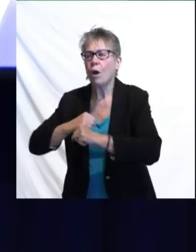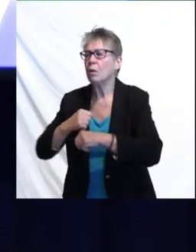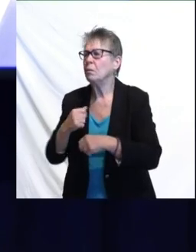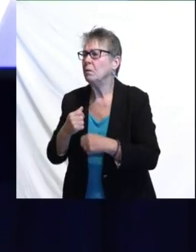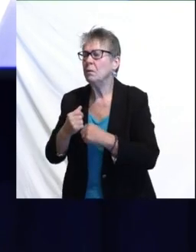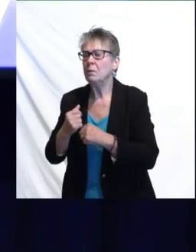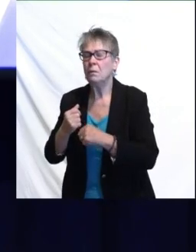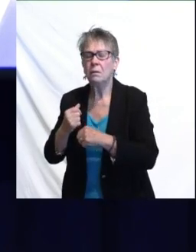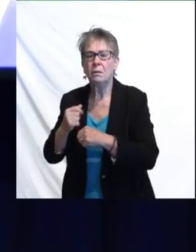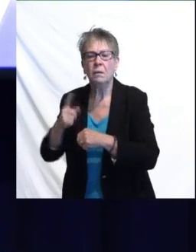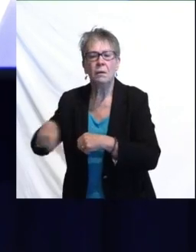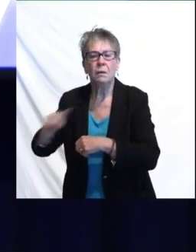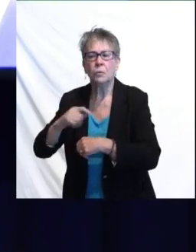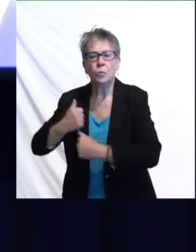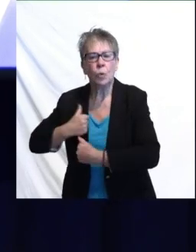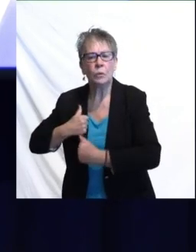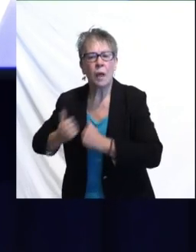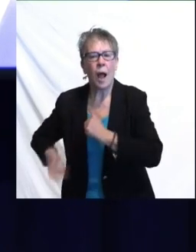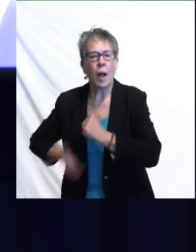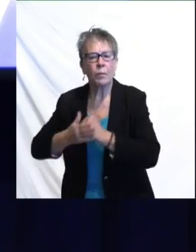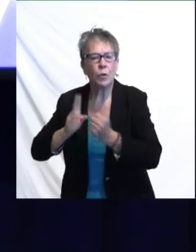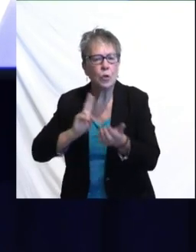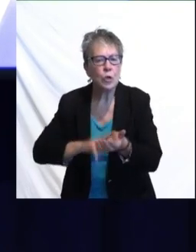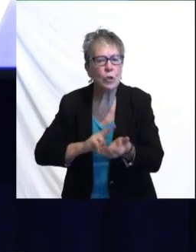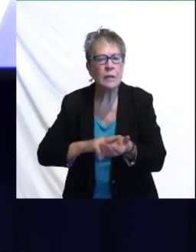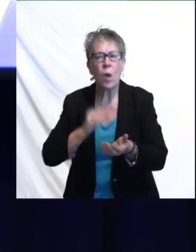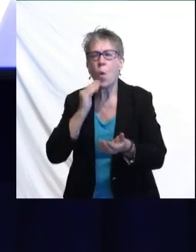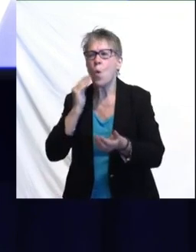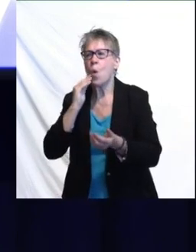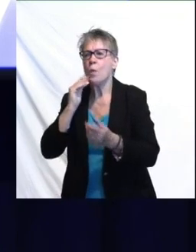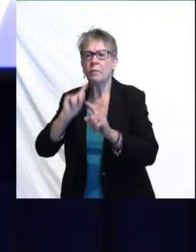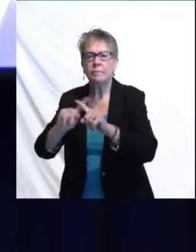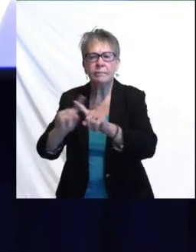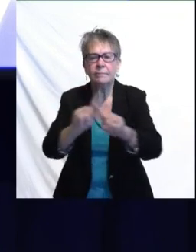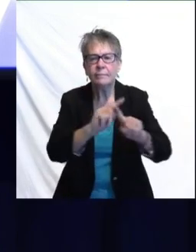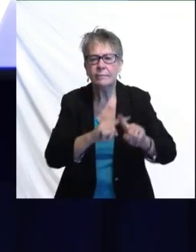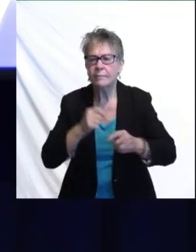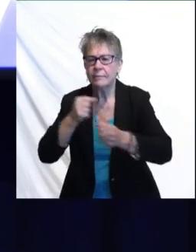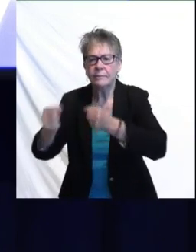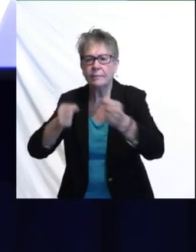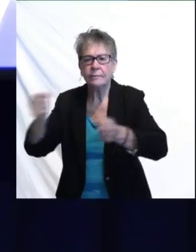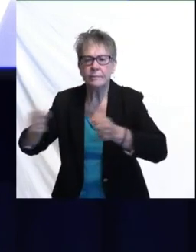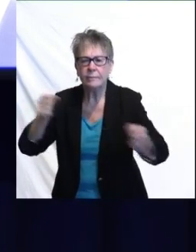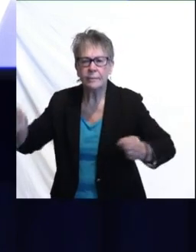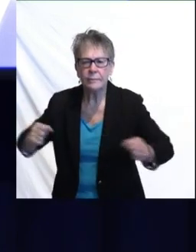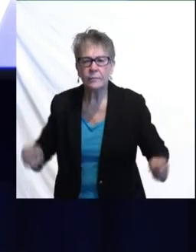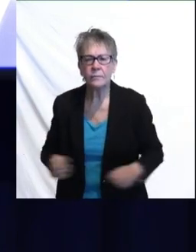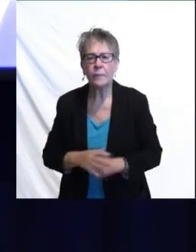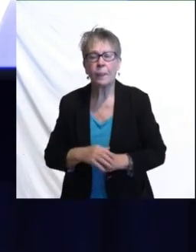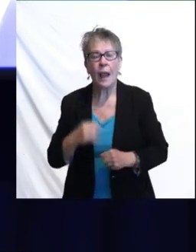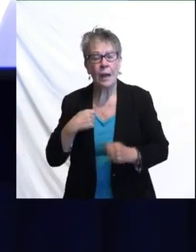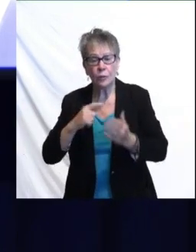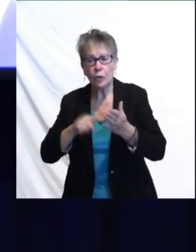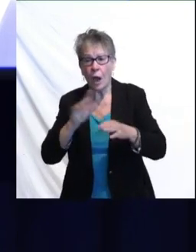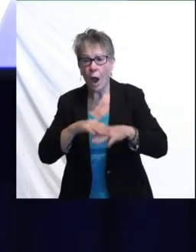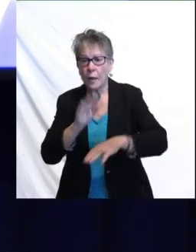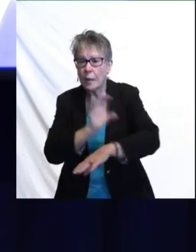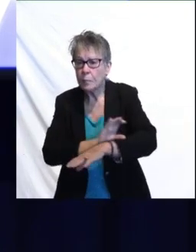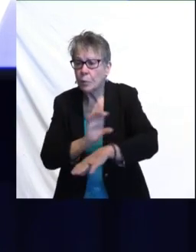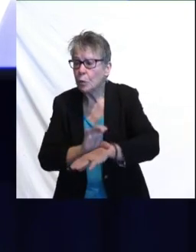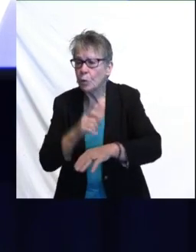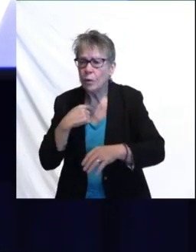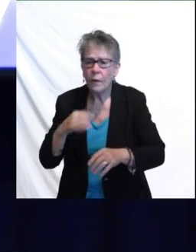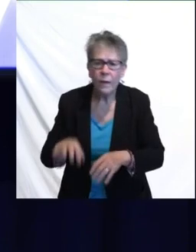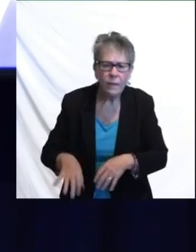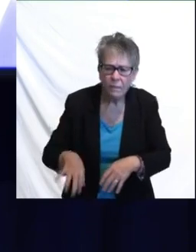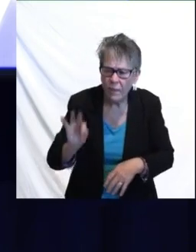that third shot or booster, I went on COVID-19, I went on to the New Jersey Vaccine Finder, and in minutes had